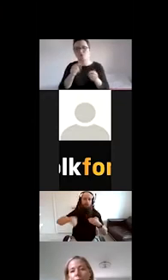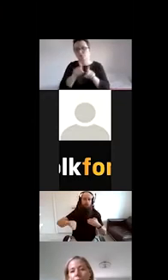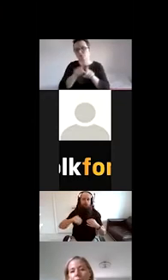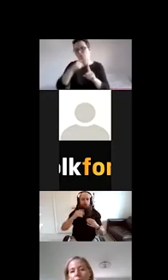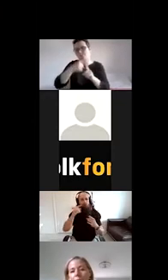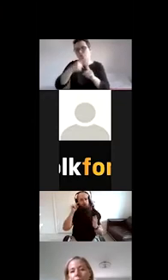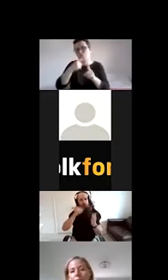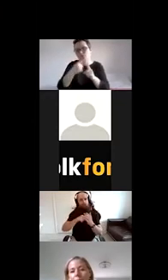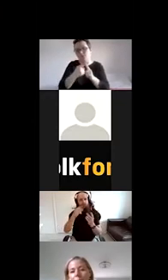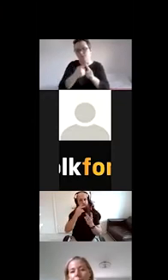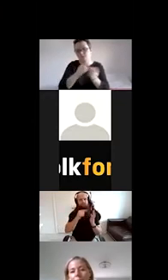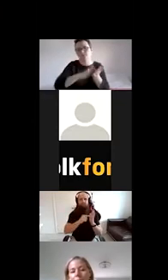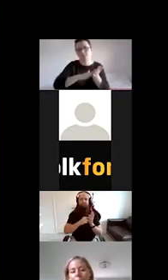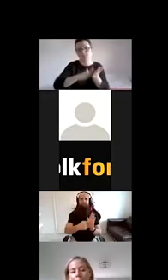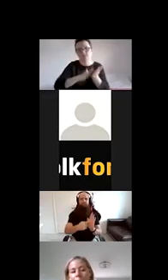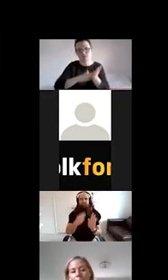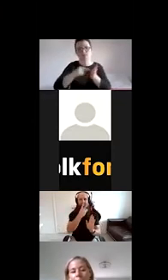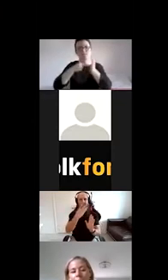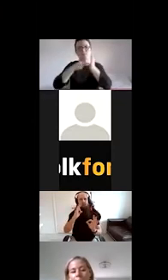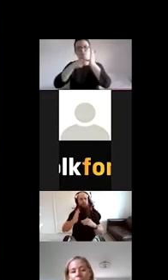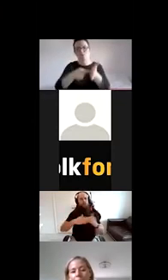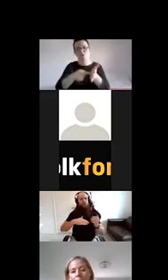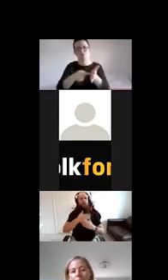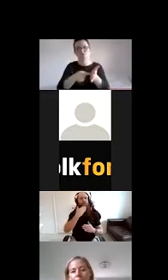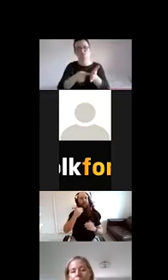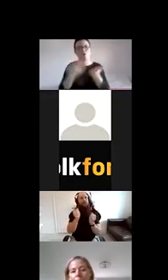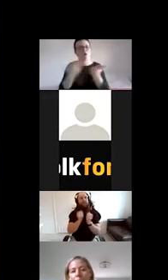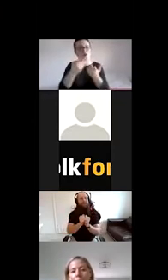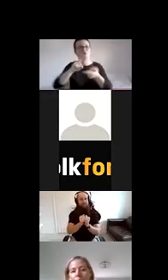done in a better way.